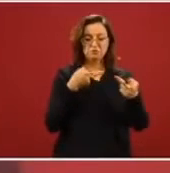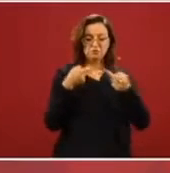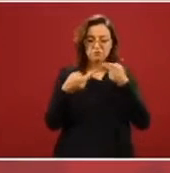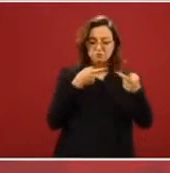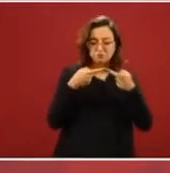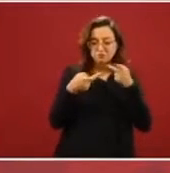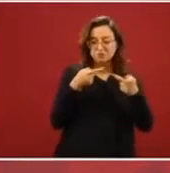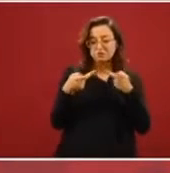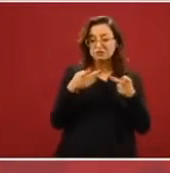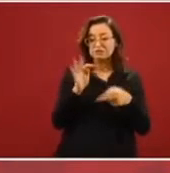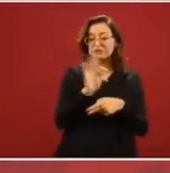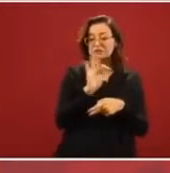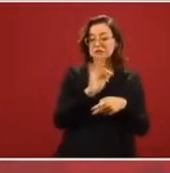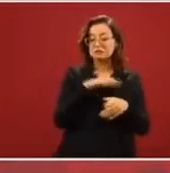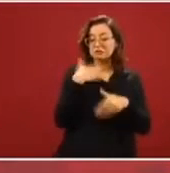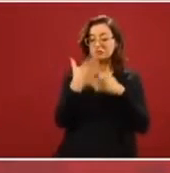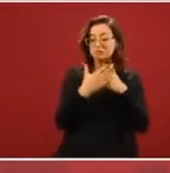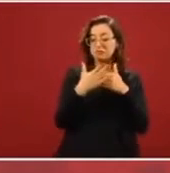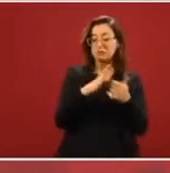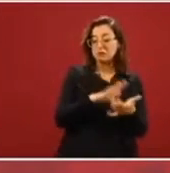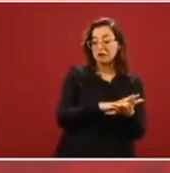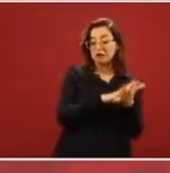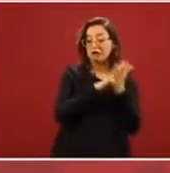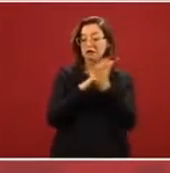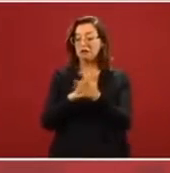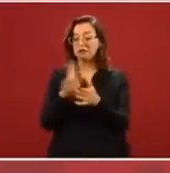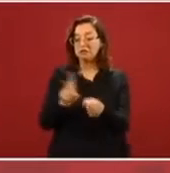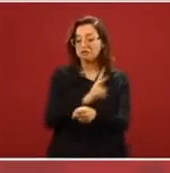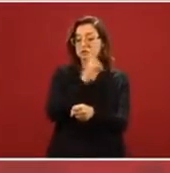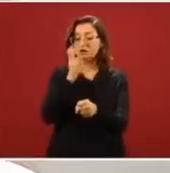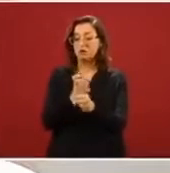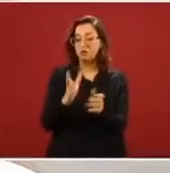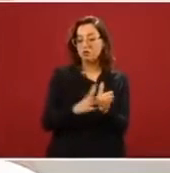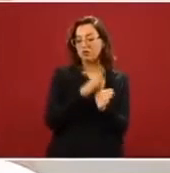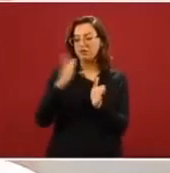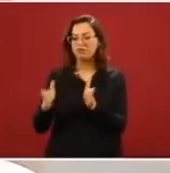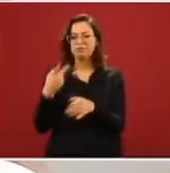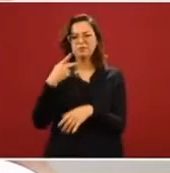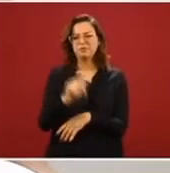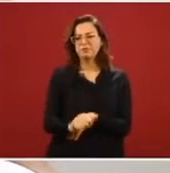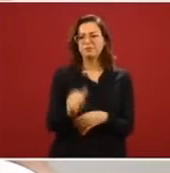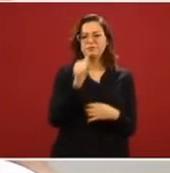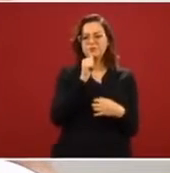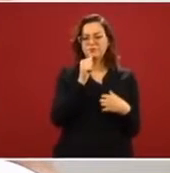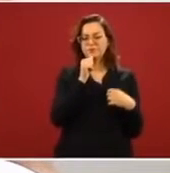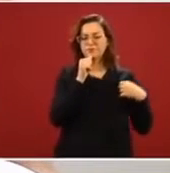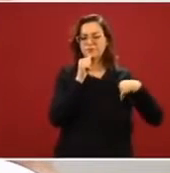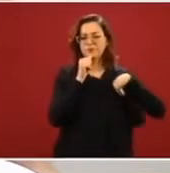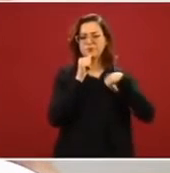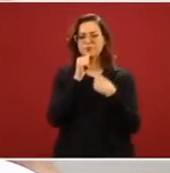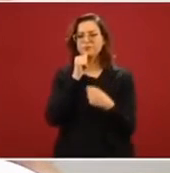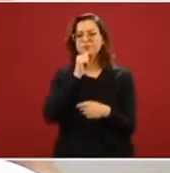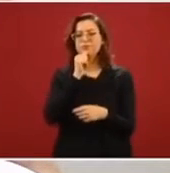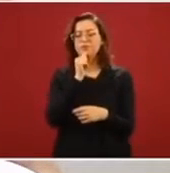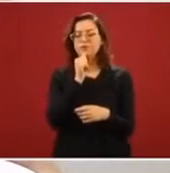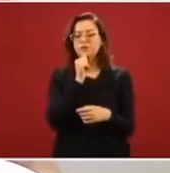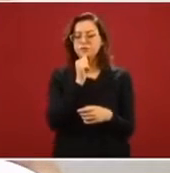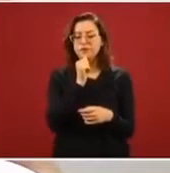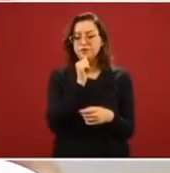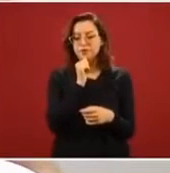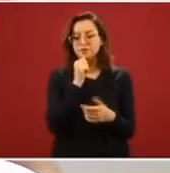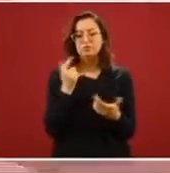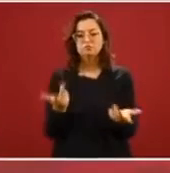pero preparing no for the podemos second phase. adelantar vísperas. But we can't get ahead of ourselves. Debemos